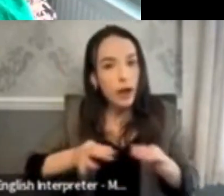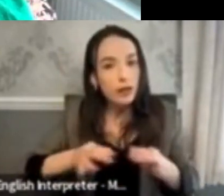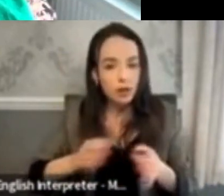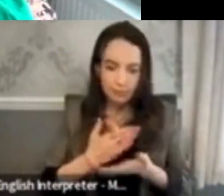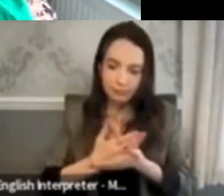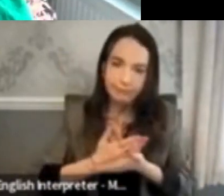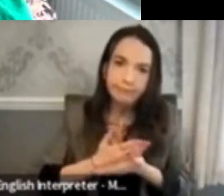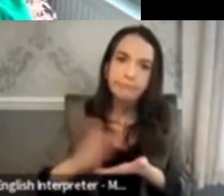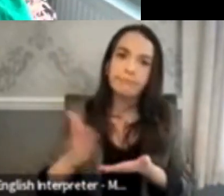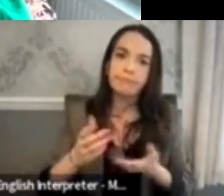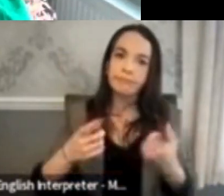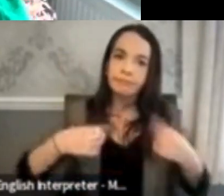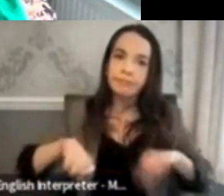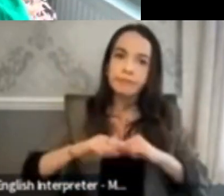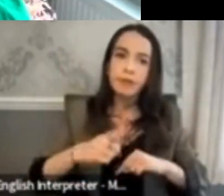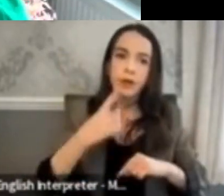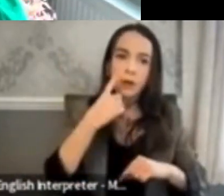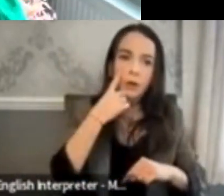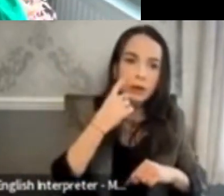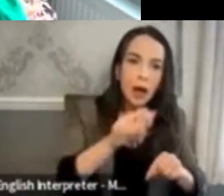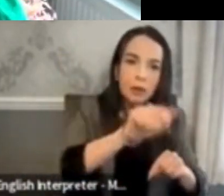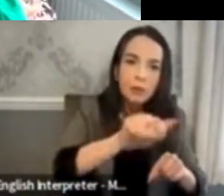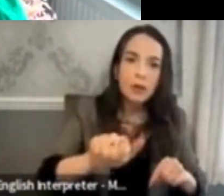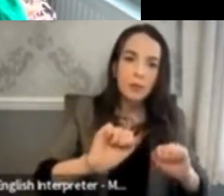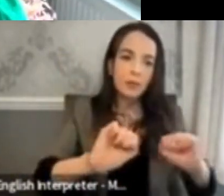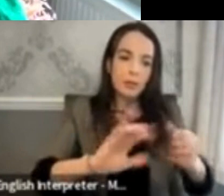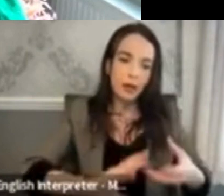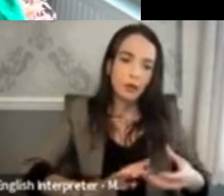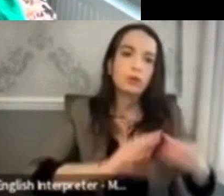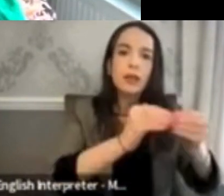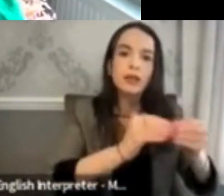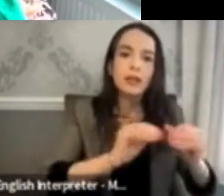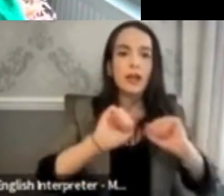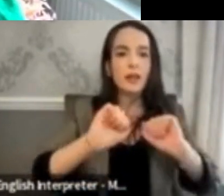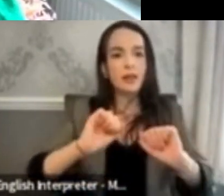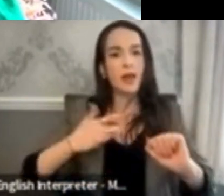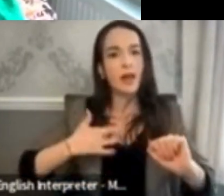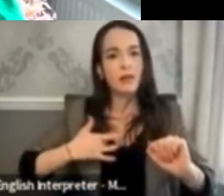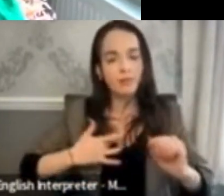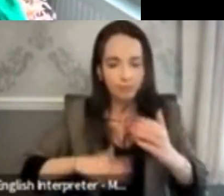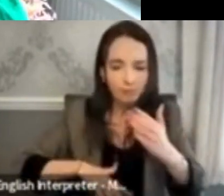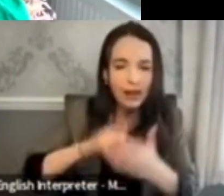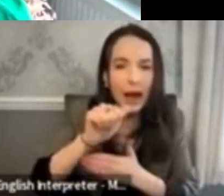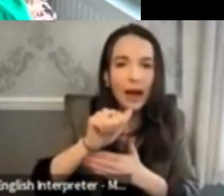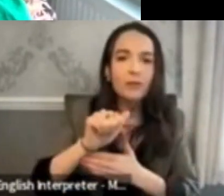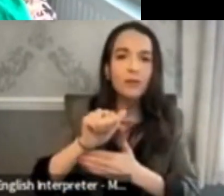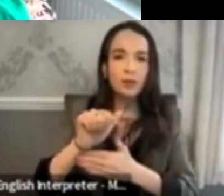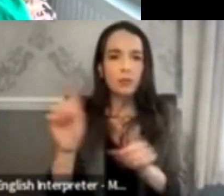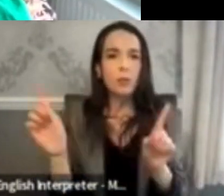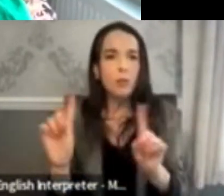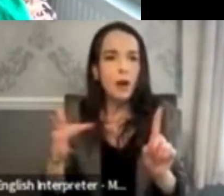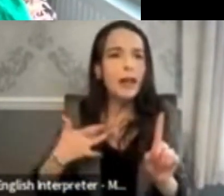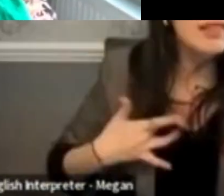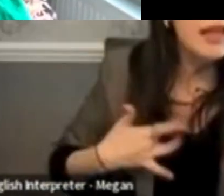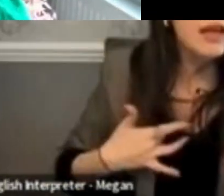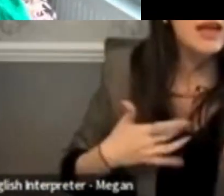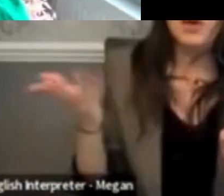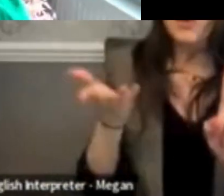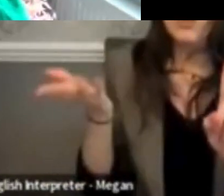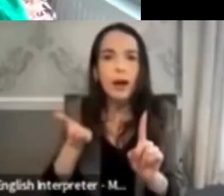people's creativity and creative cultural lives where they live, where they go to school and where they spend their free time. And